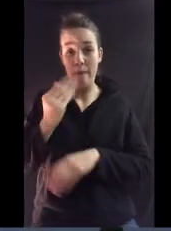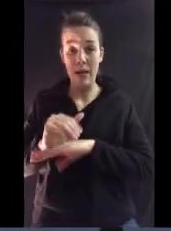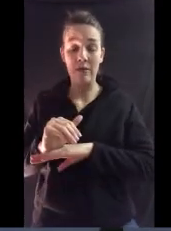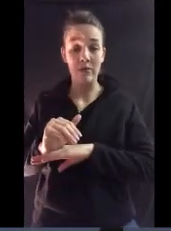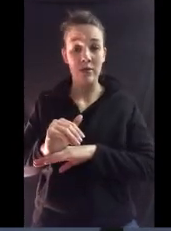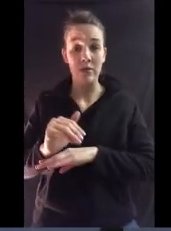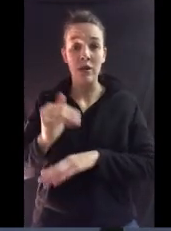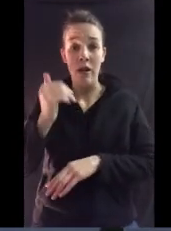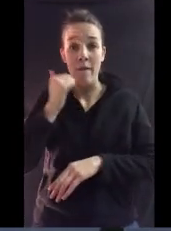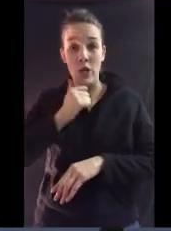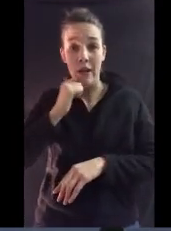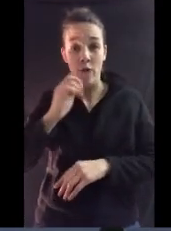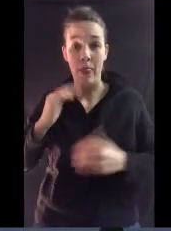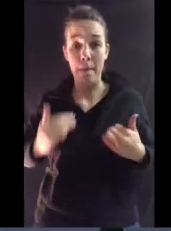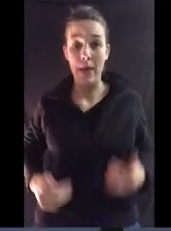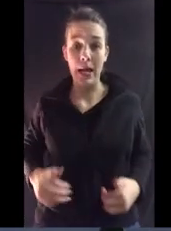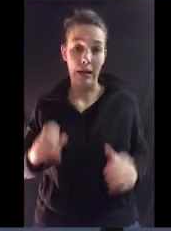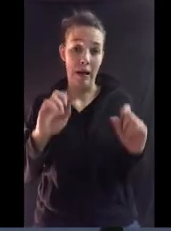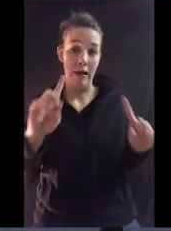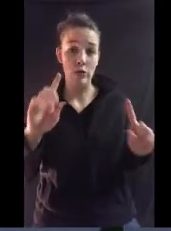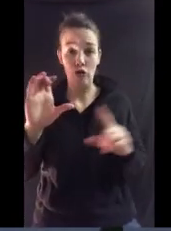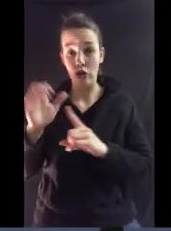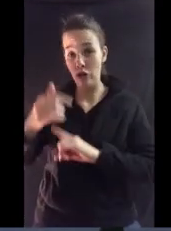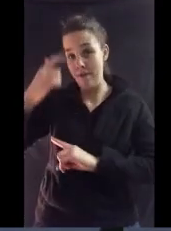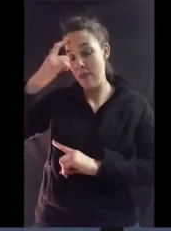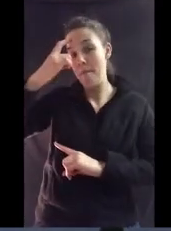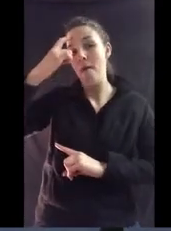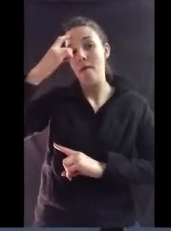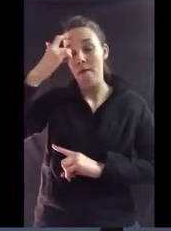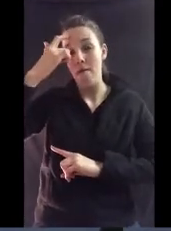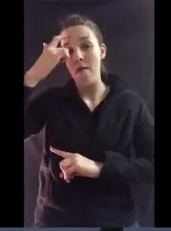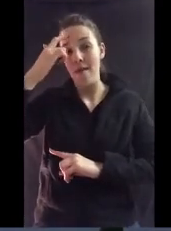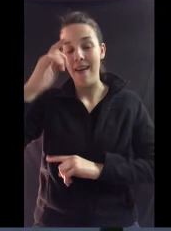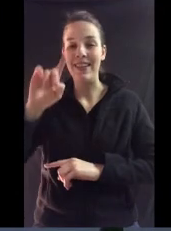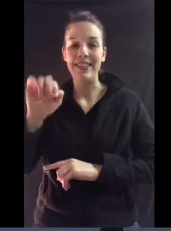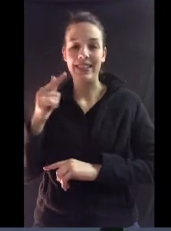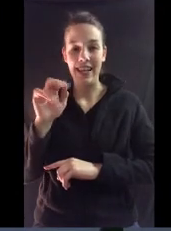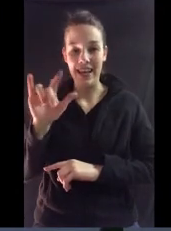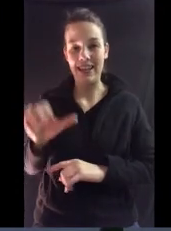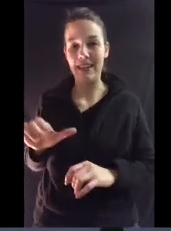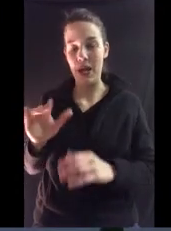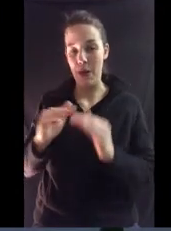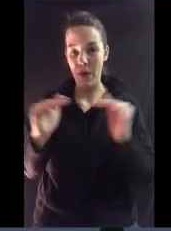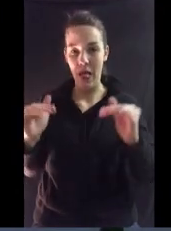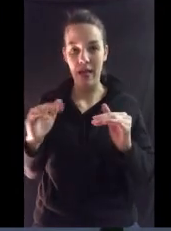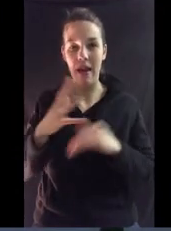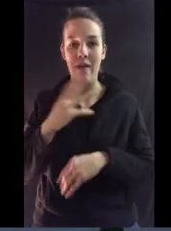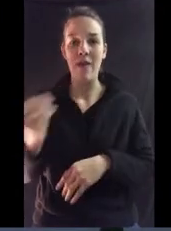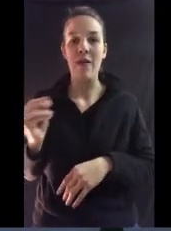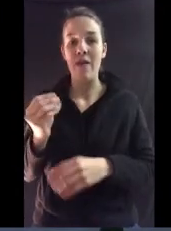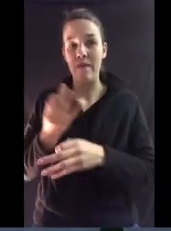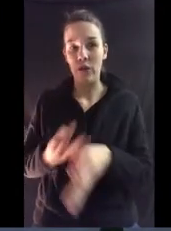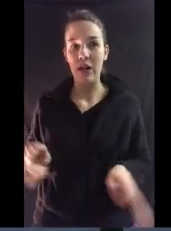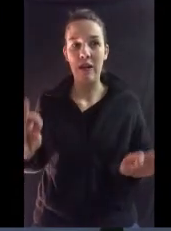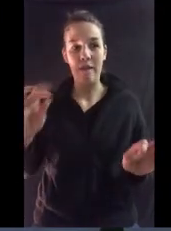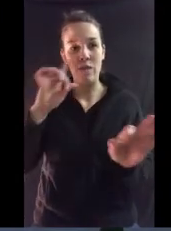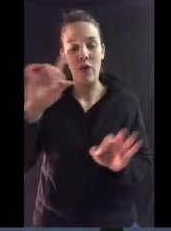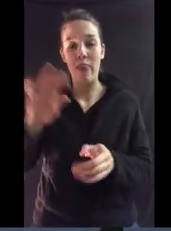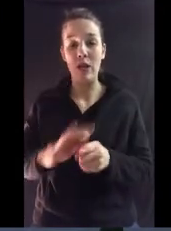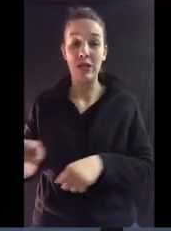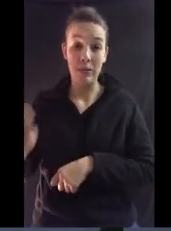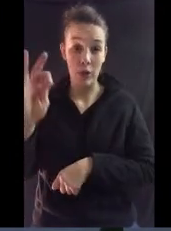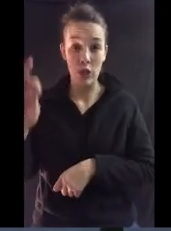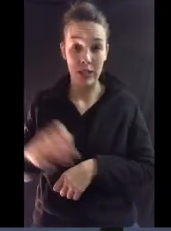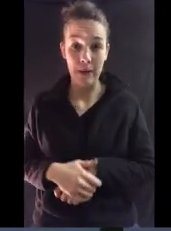everywhere could have three meals a day for their bodies, education and culture for their minds, and dignity, equality,